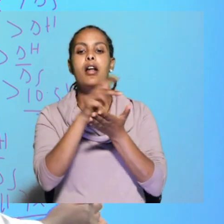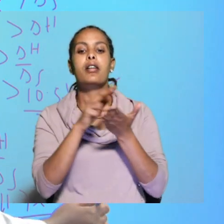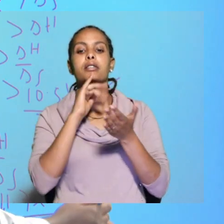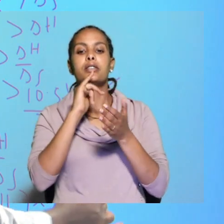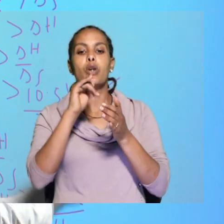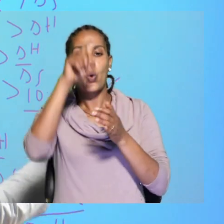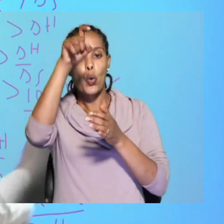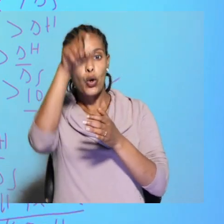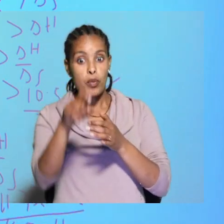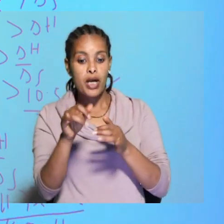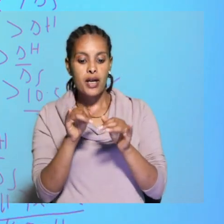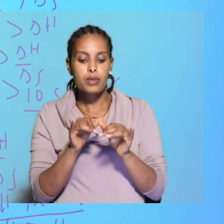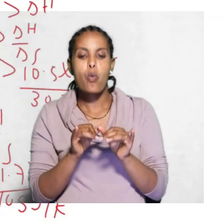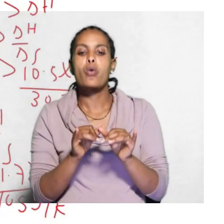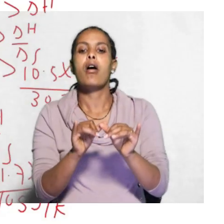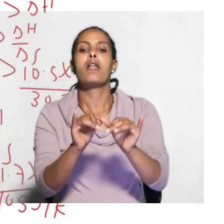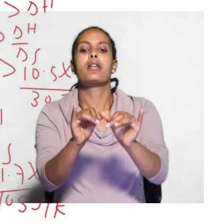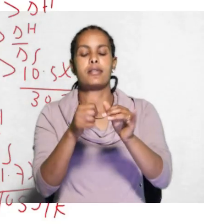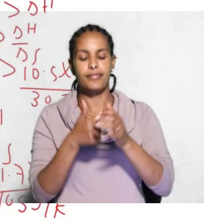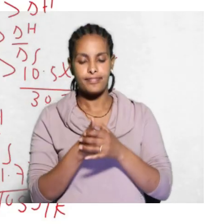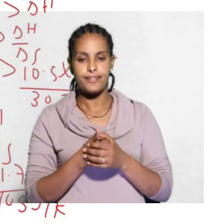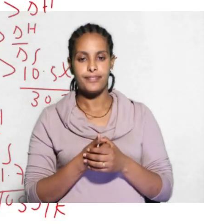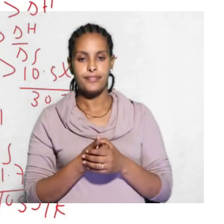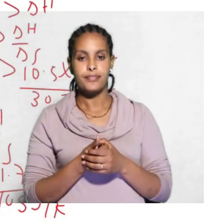reaction would be spontaneous.